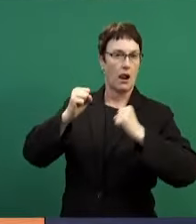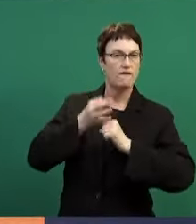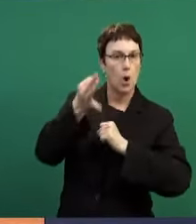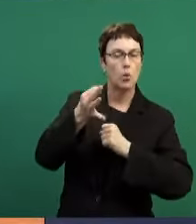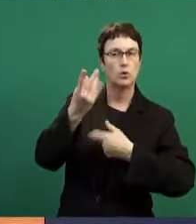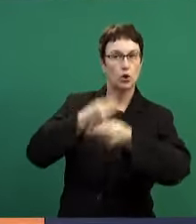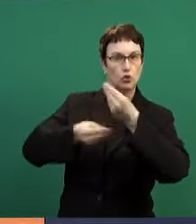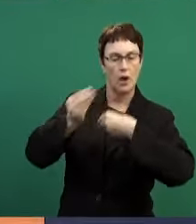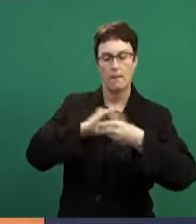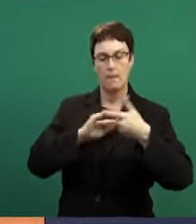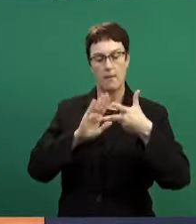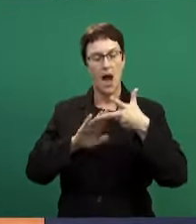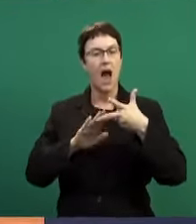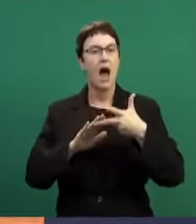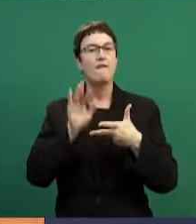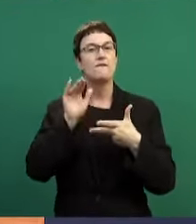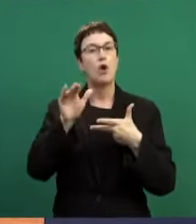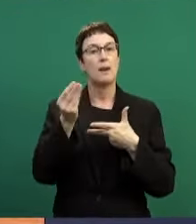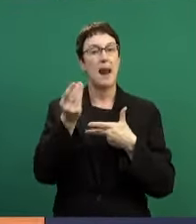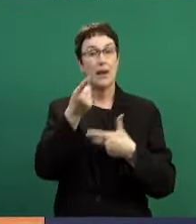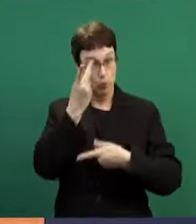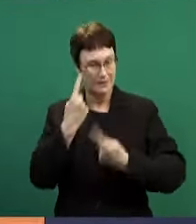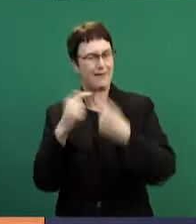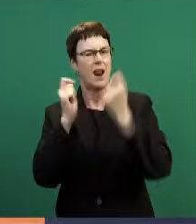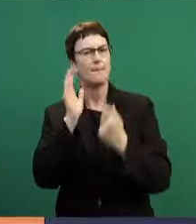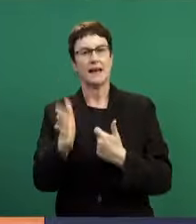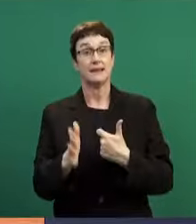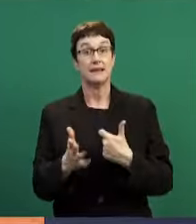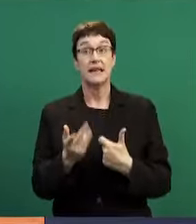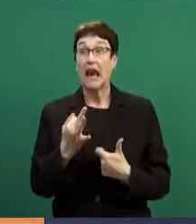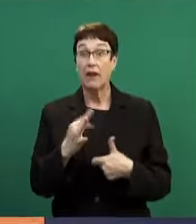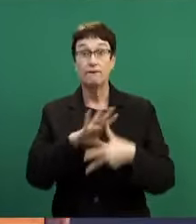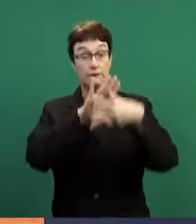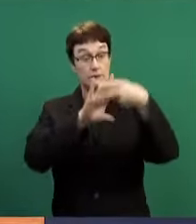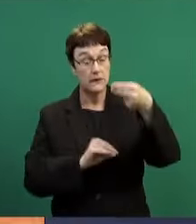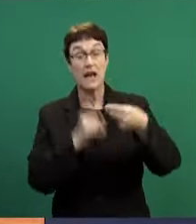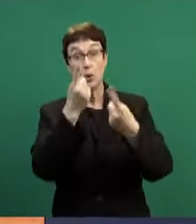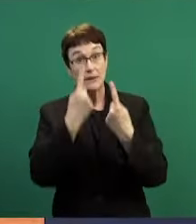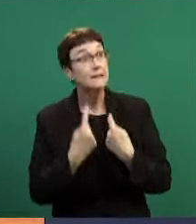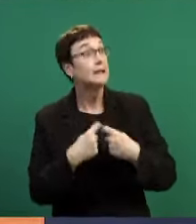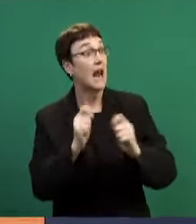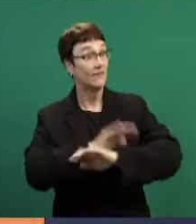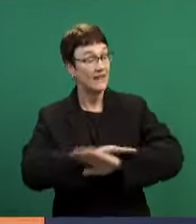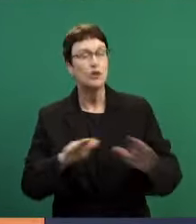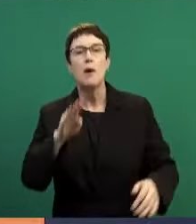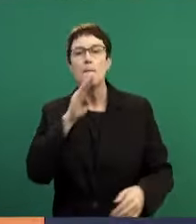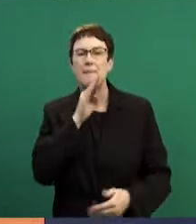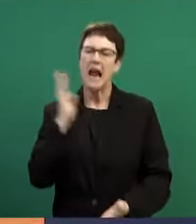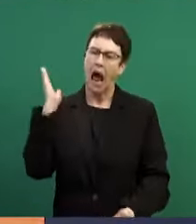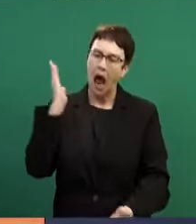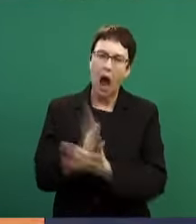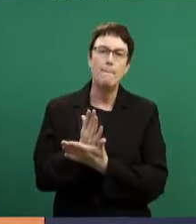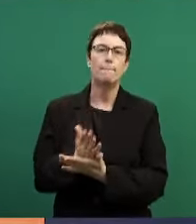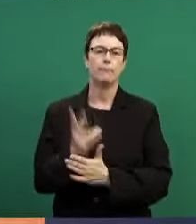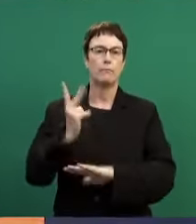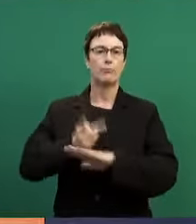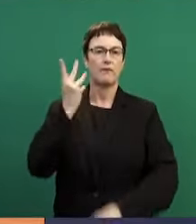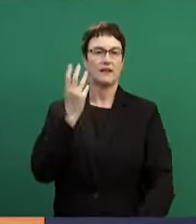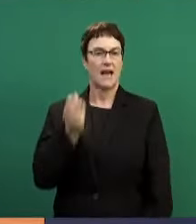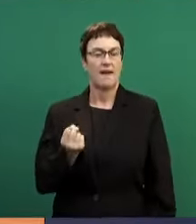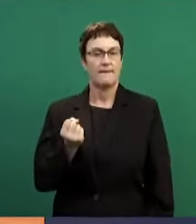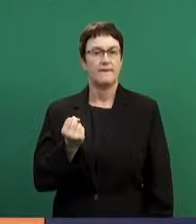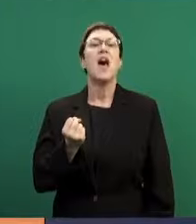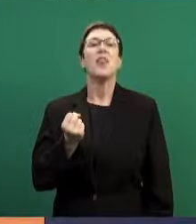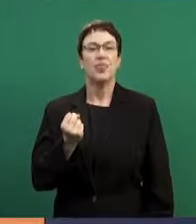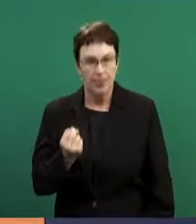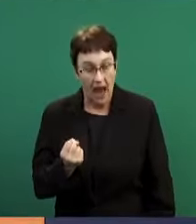of three. And once you had done so, then you have the profit, and then you can start a discussion about what you